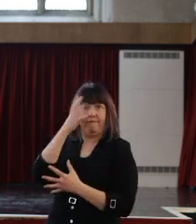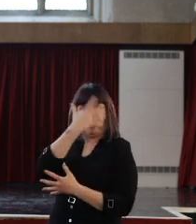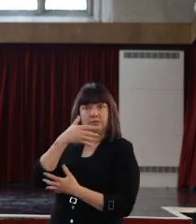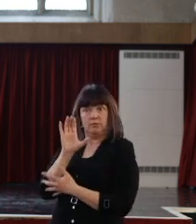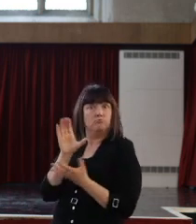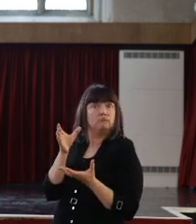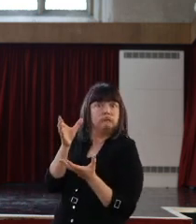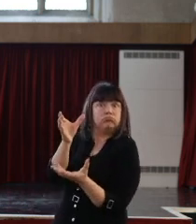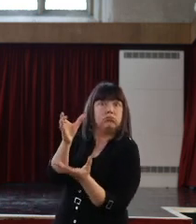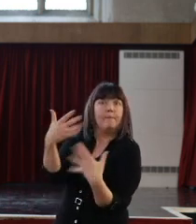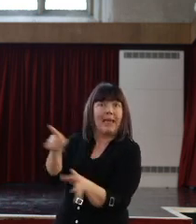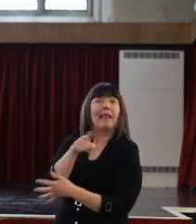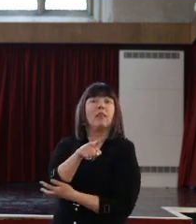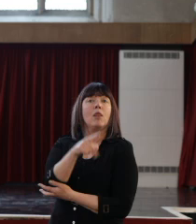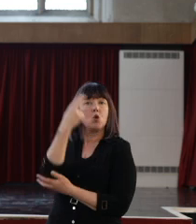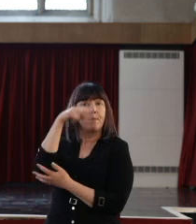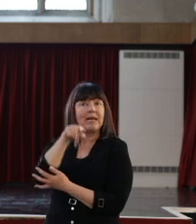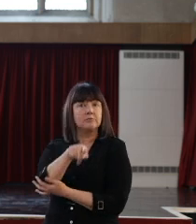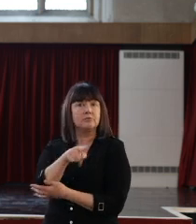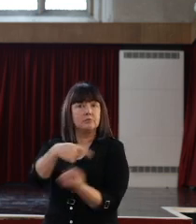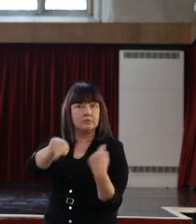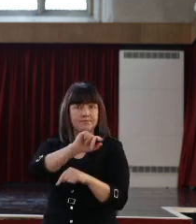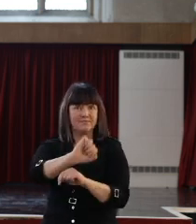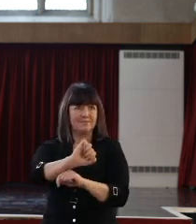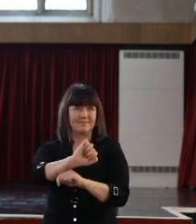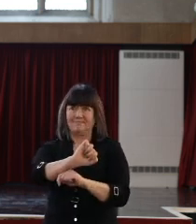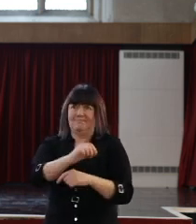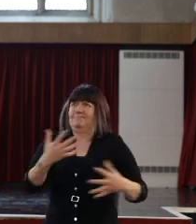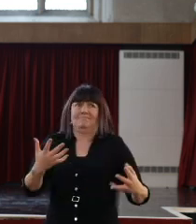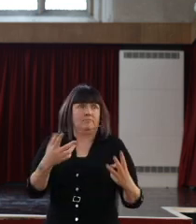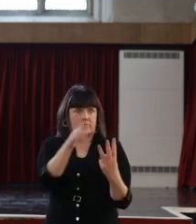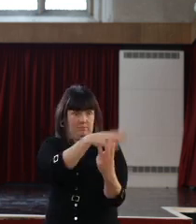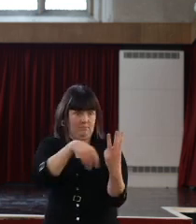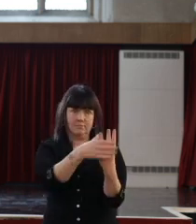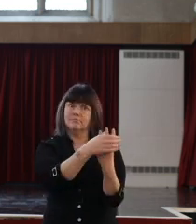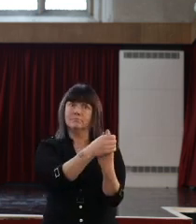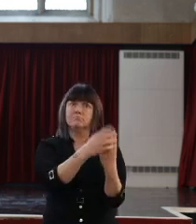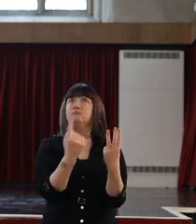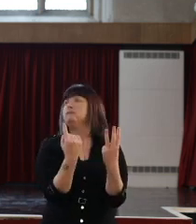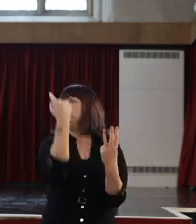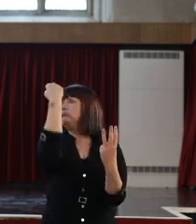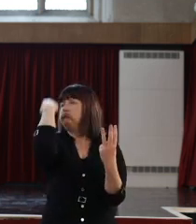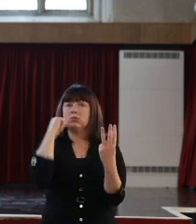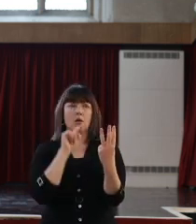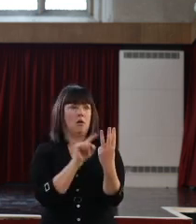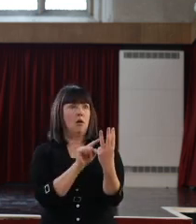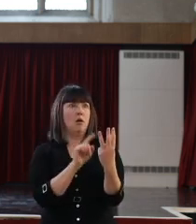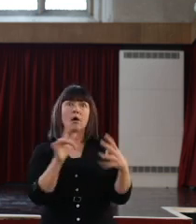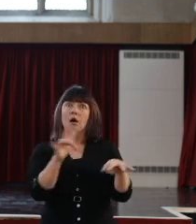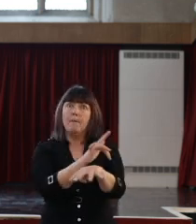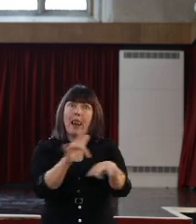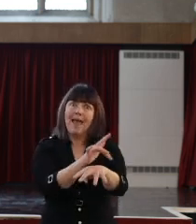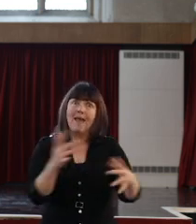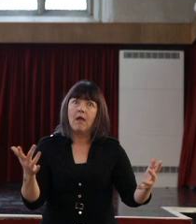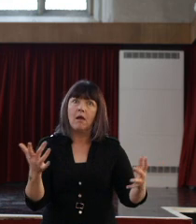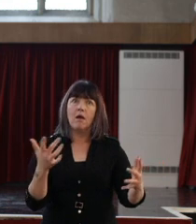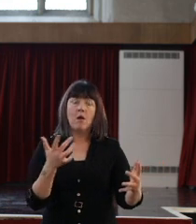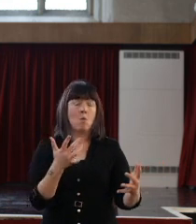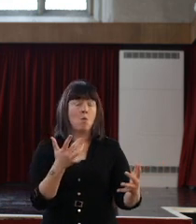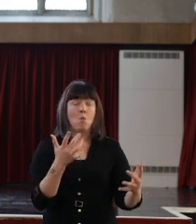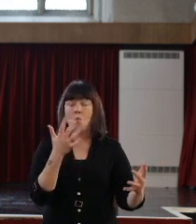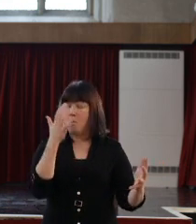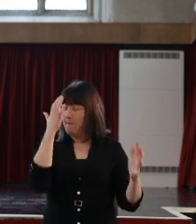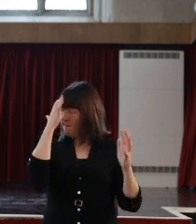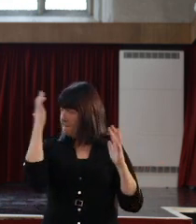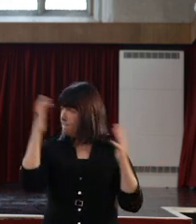the audience tonight. But they were creating art and culture, and that blew my mind. I'd never met people that did that. And I went to the